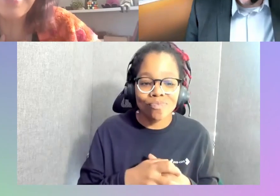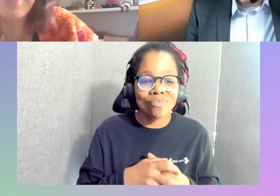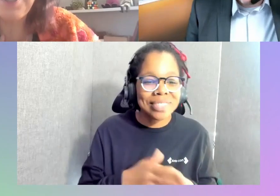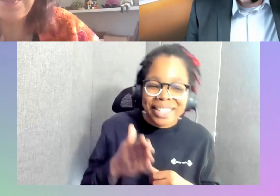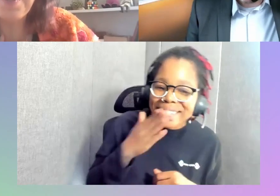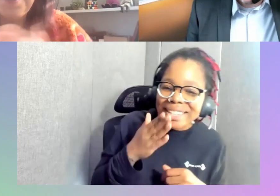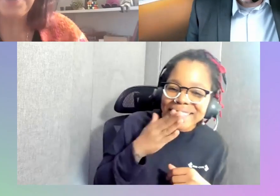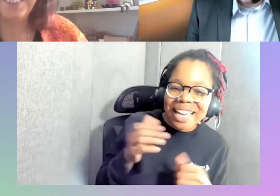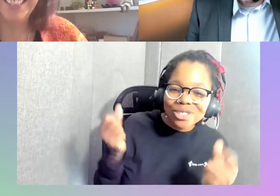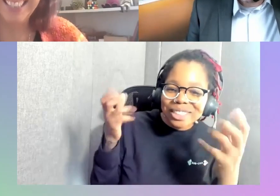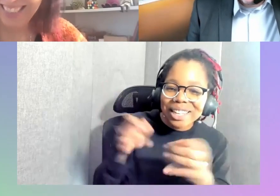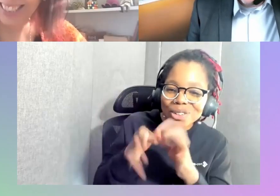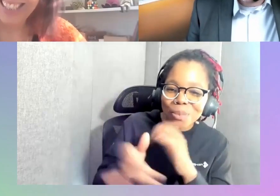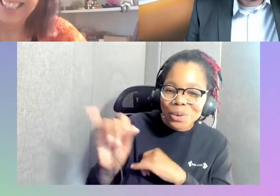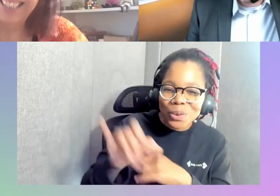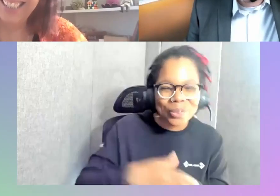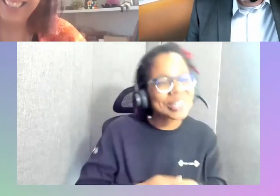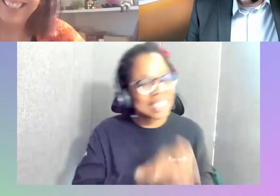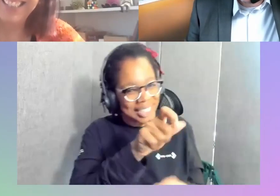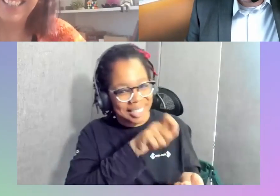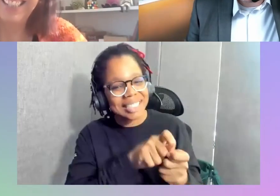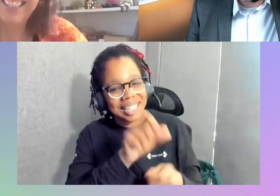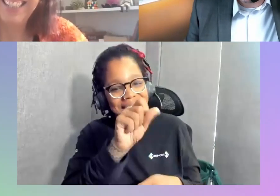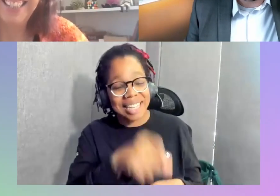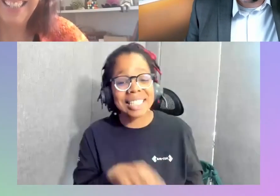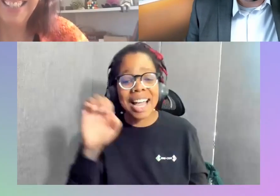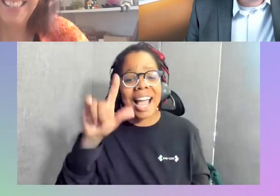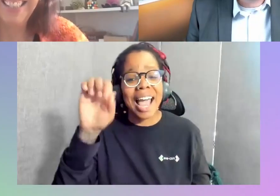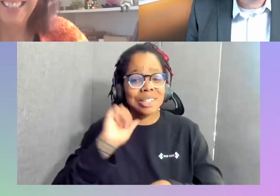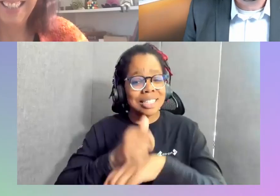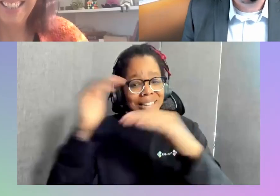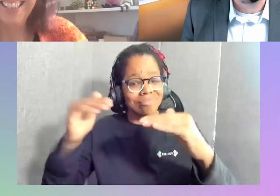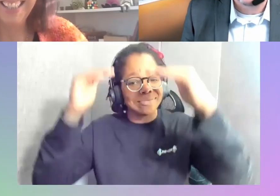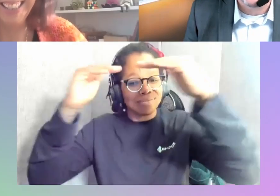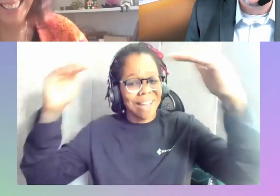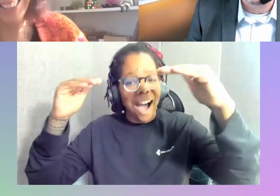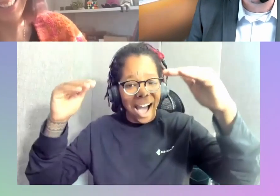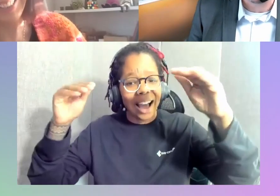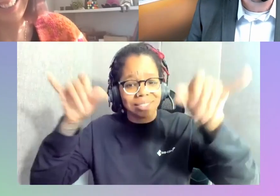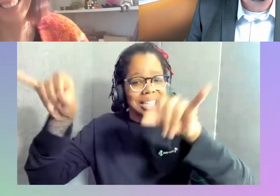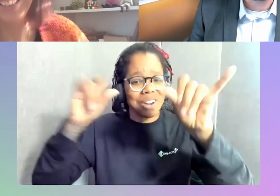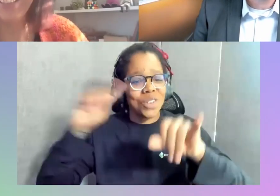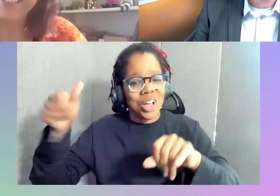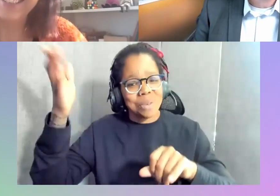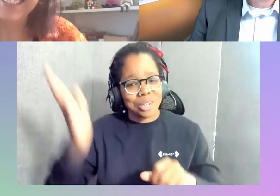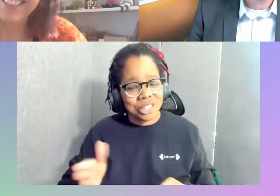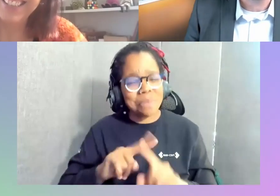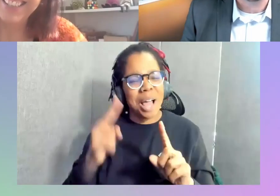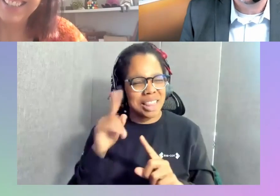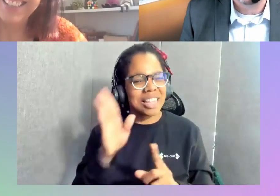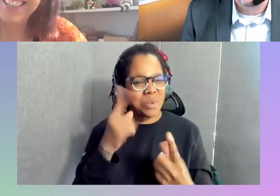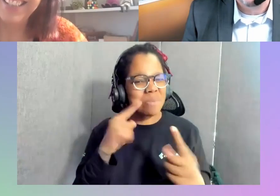to our ASL interpreter too. Yeah, exactly. Elle set that bar high for your other presenters, but I'm sure they'll be able to